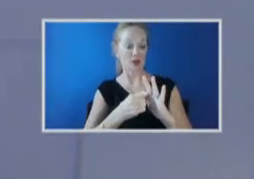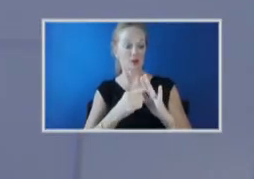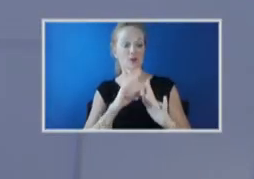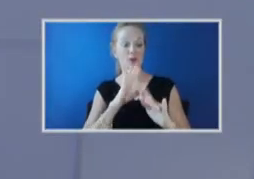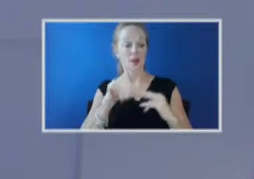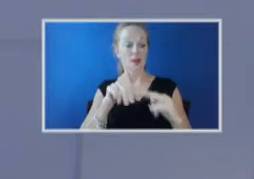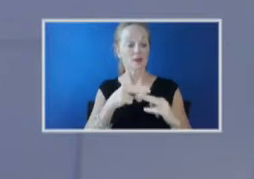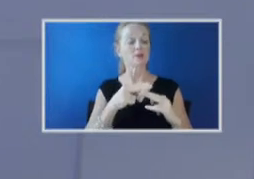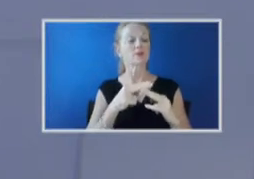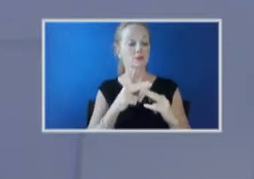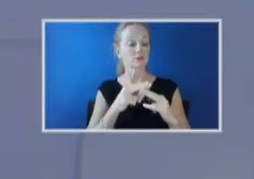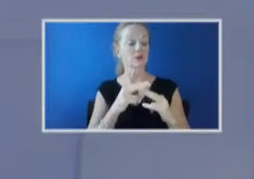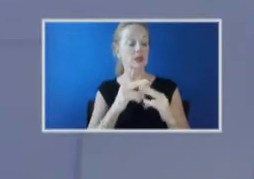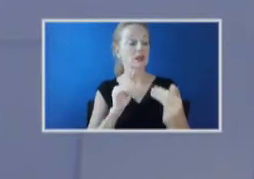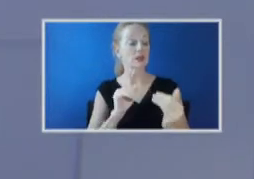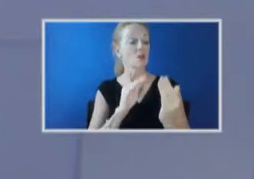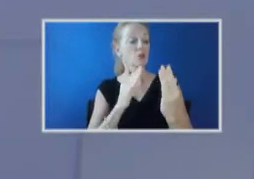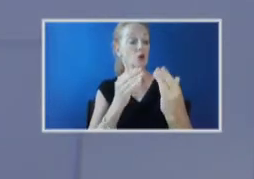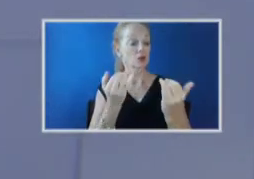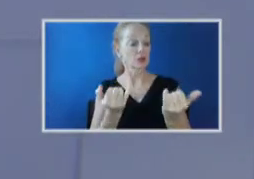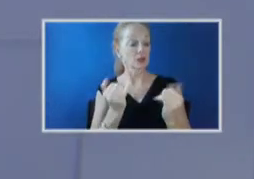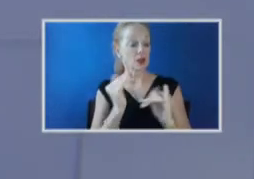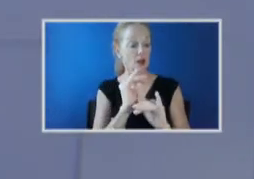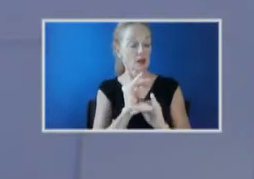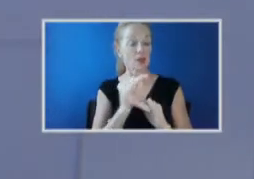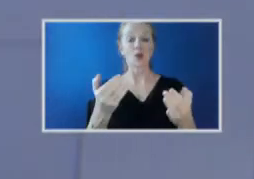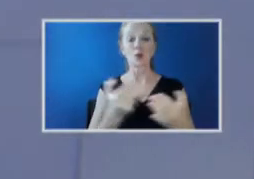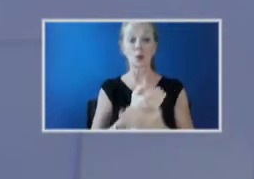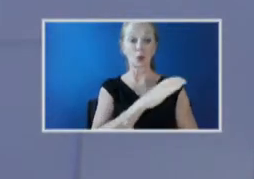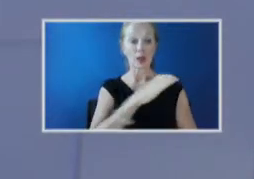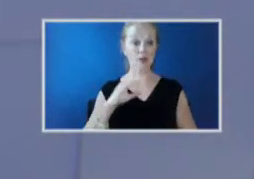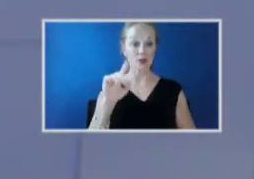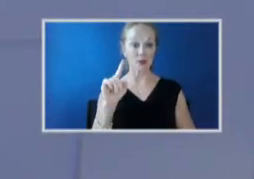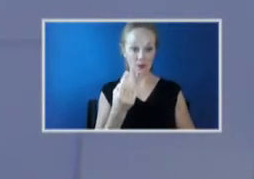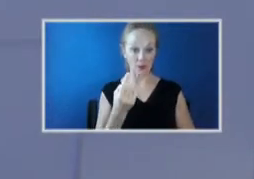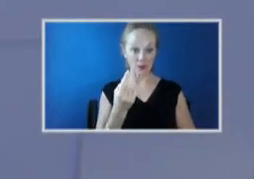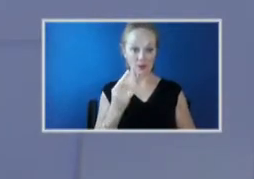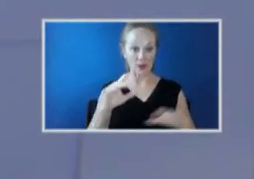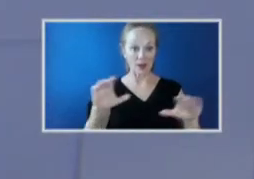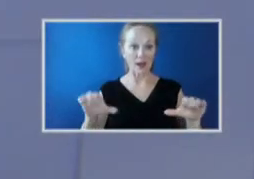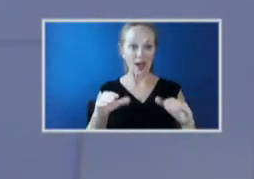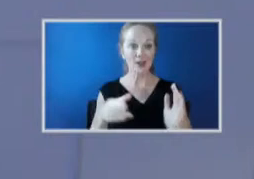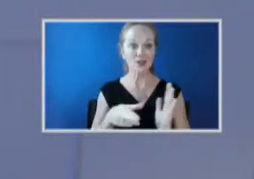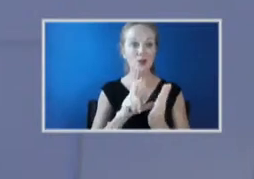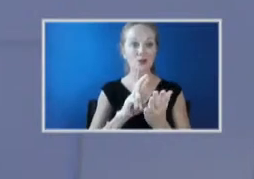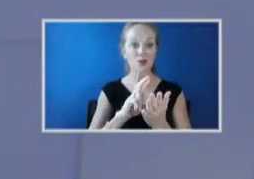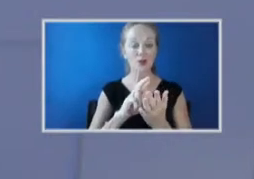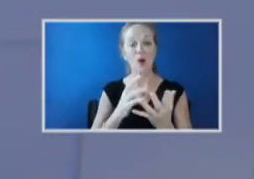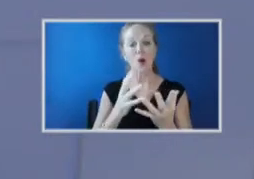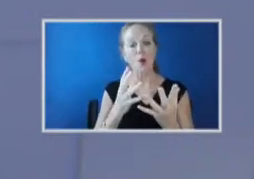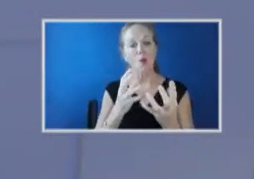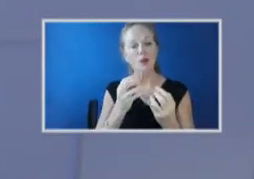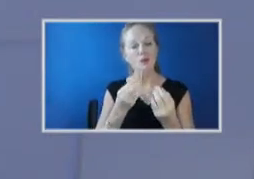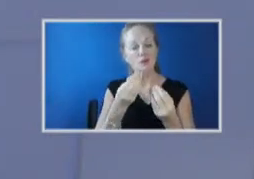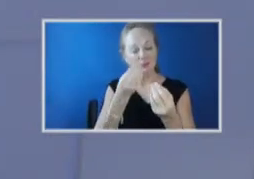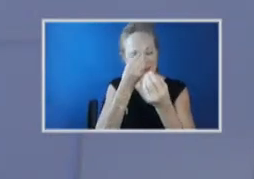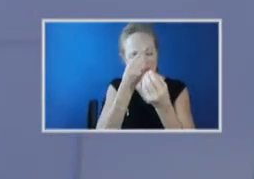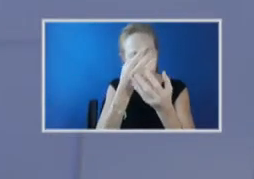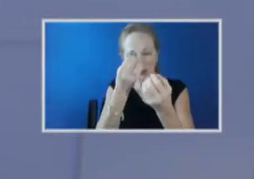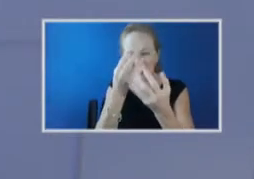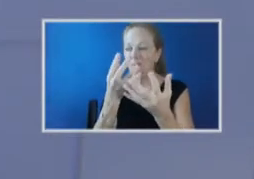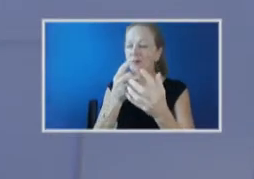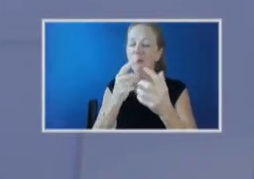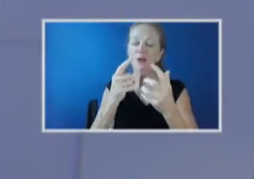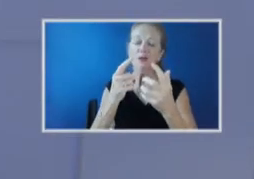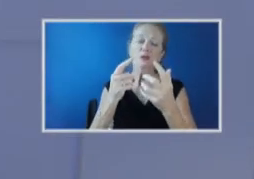tonight. So this is the new council's first action review, and we wanted to give you as much information as